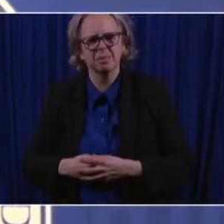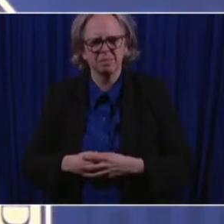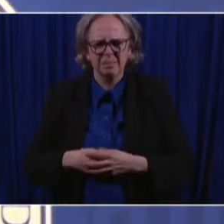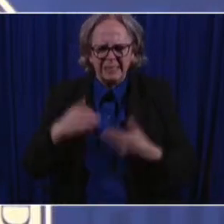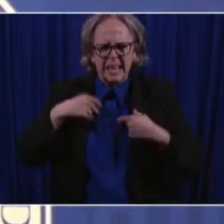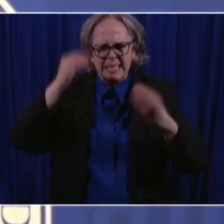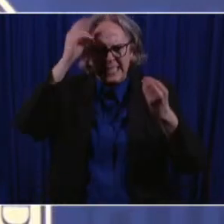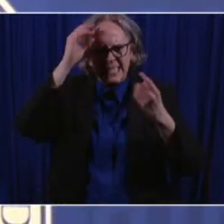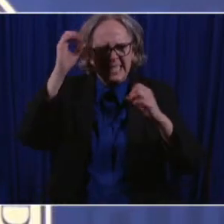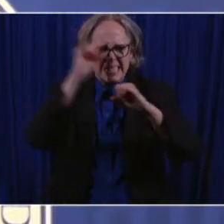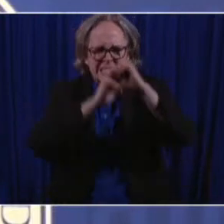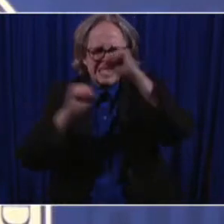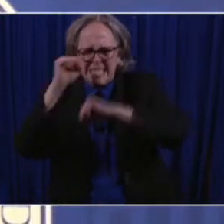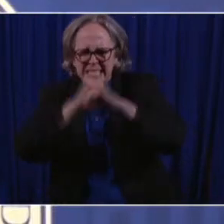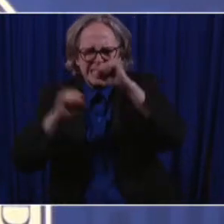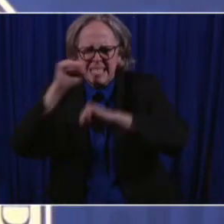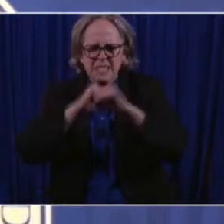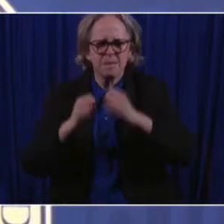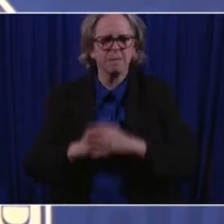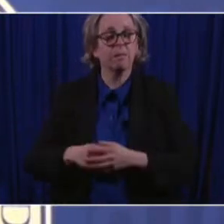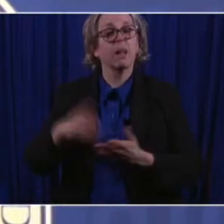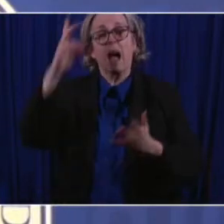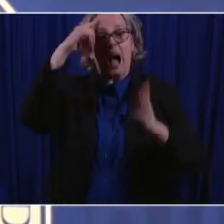that may be a little bit too far away to walk.